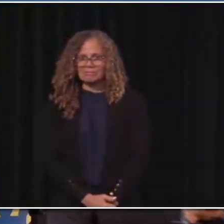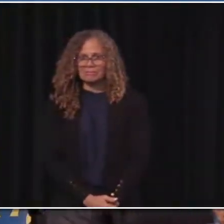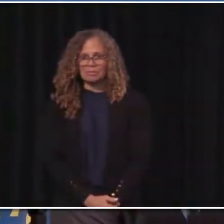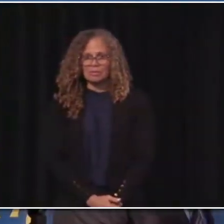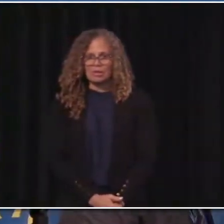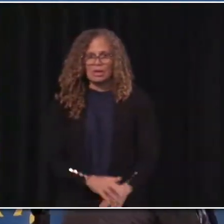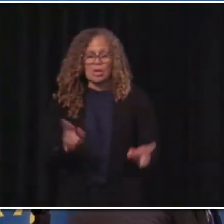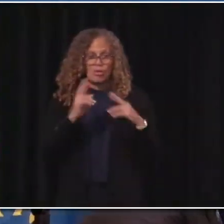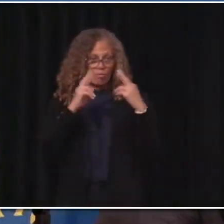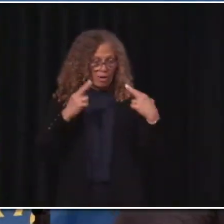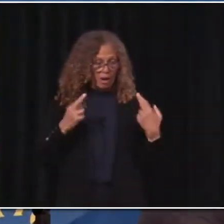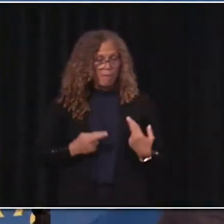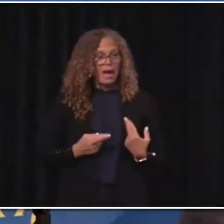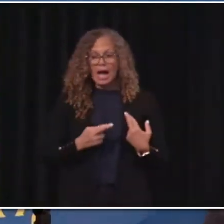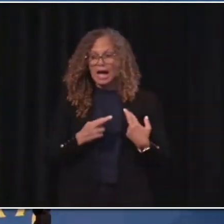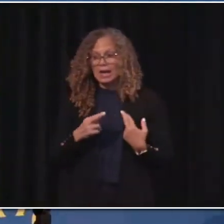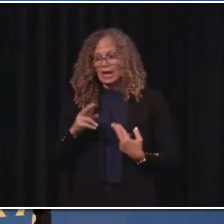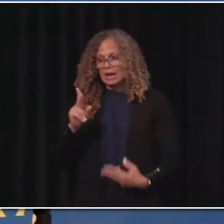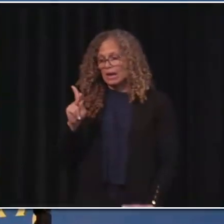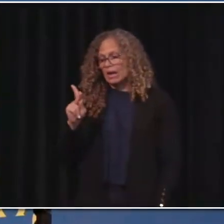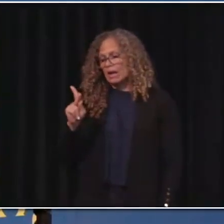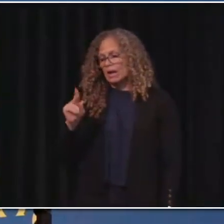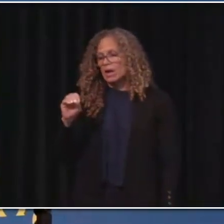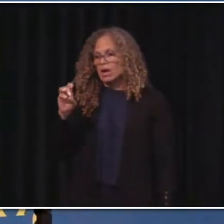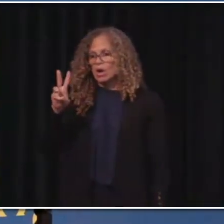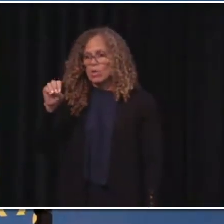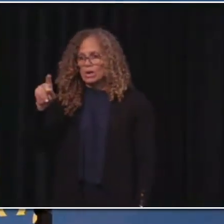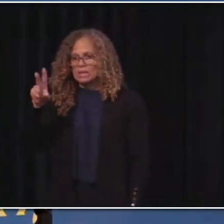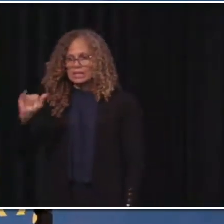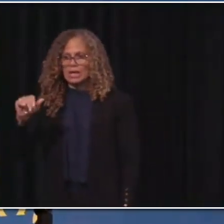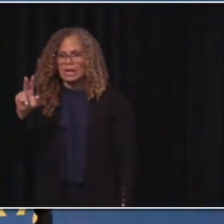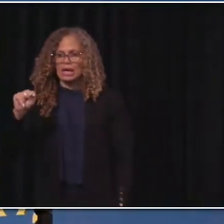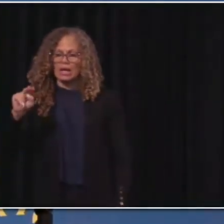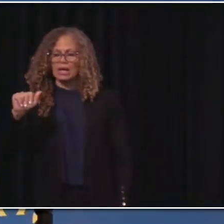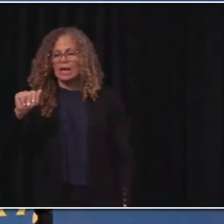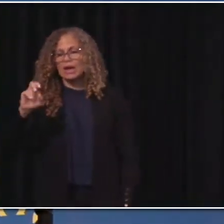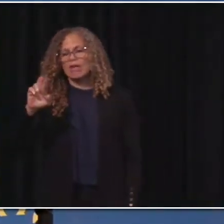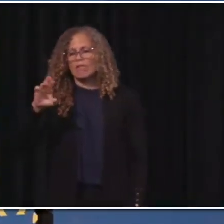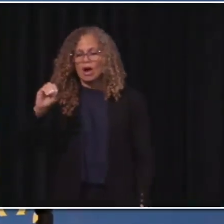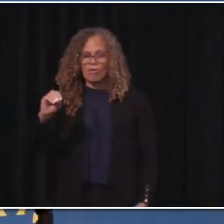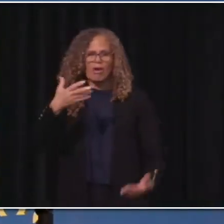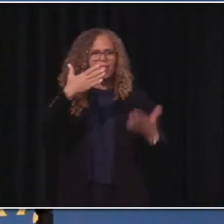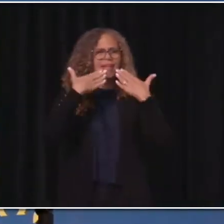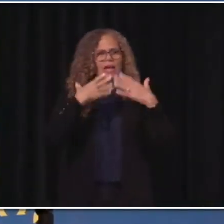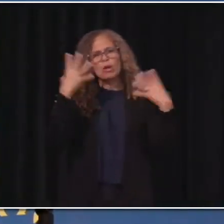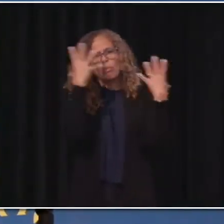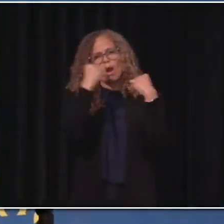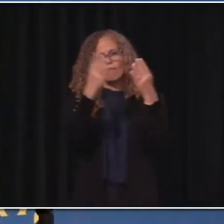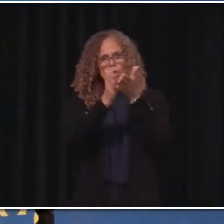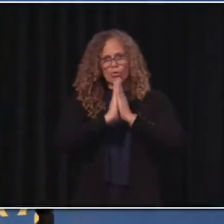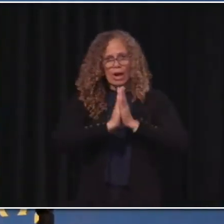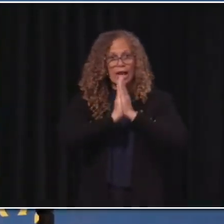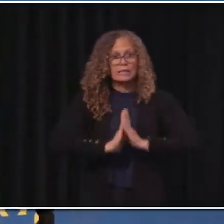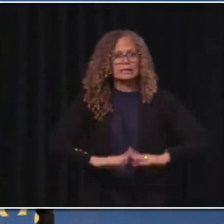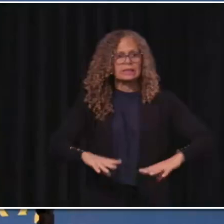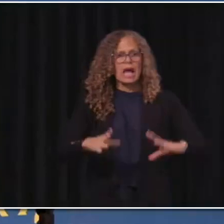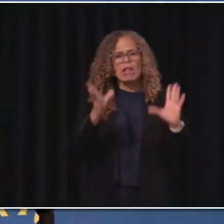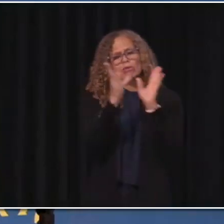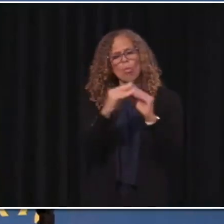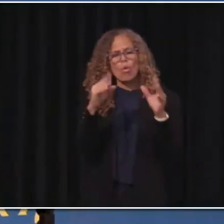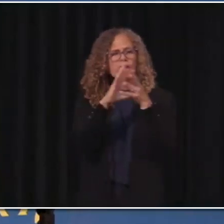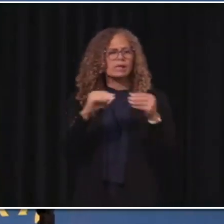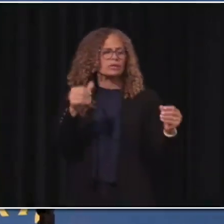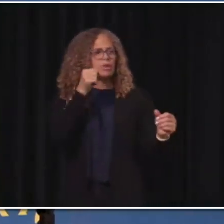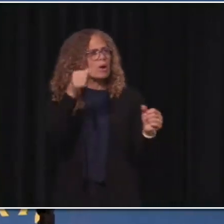Rabbi Koski and Navarez, thank you so much for those words. Beautiful invocation. And the words remind